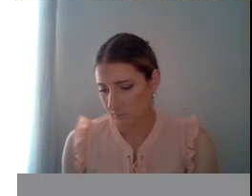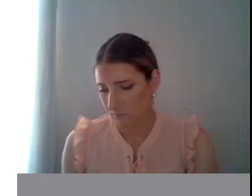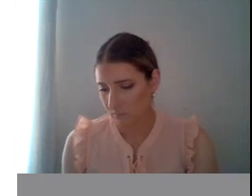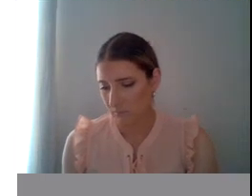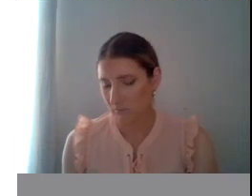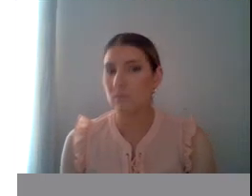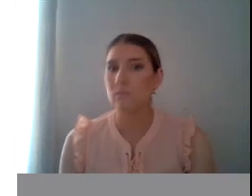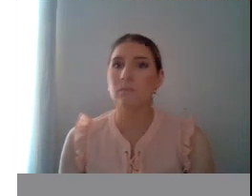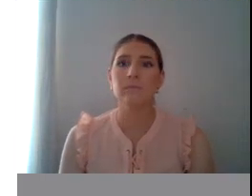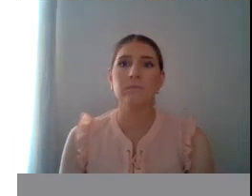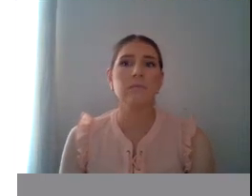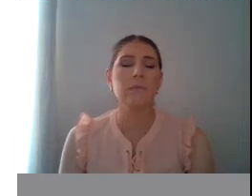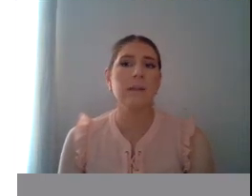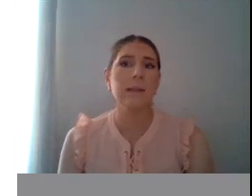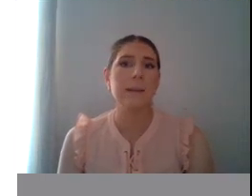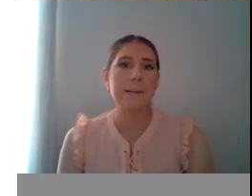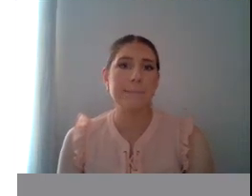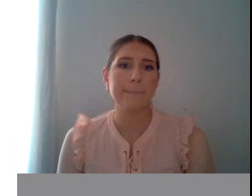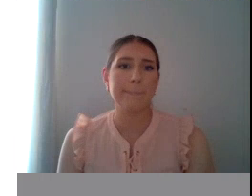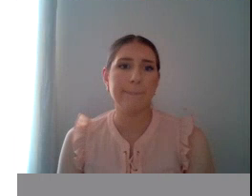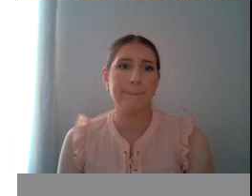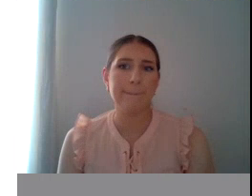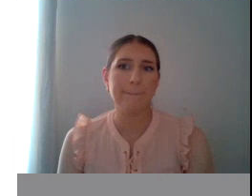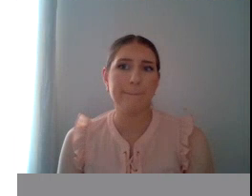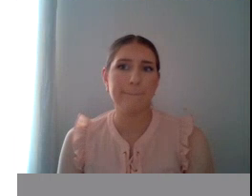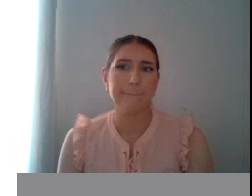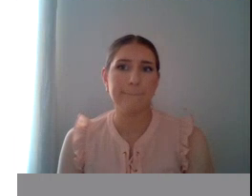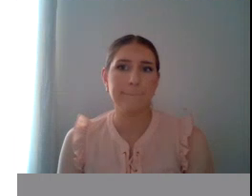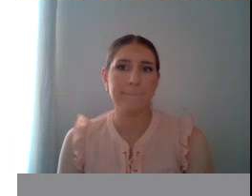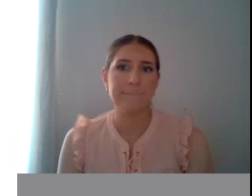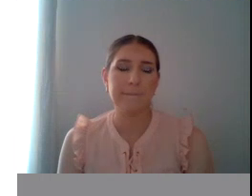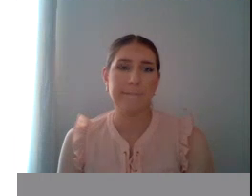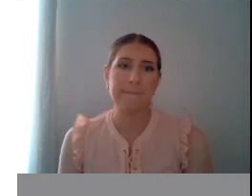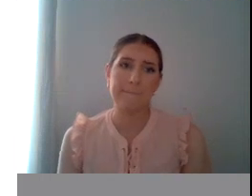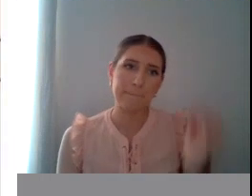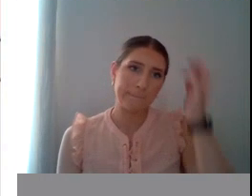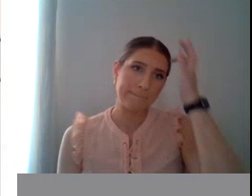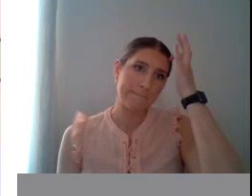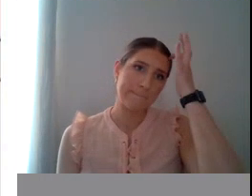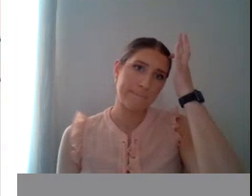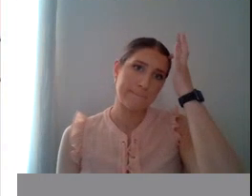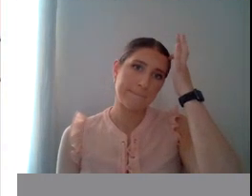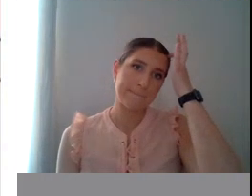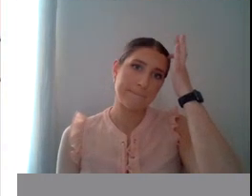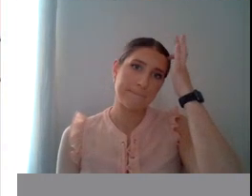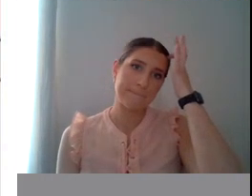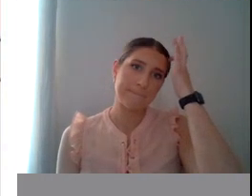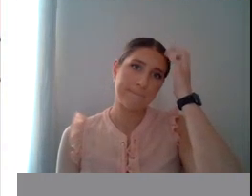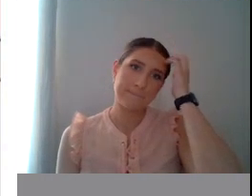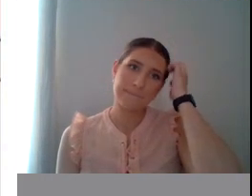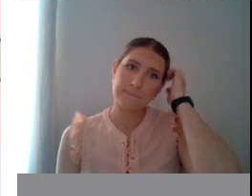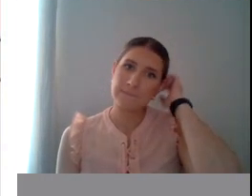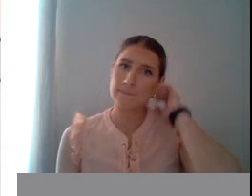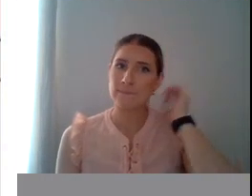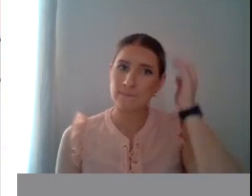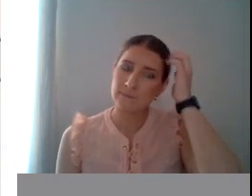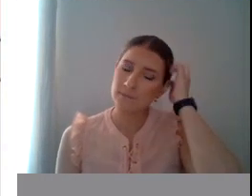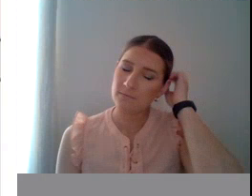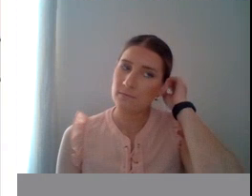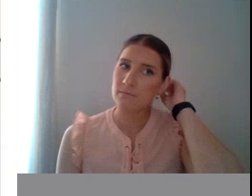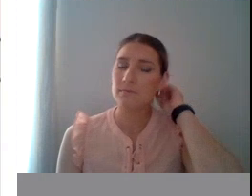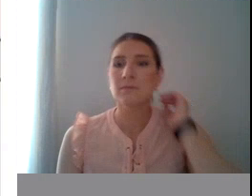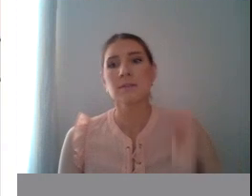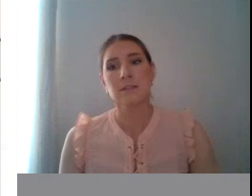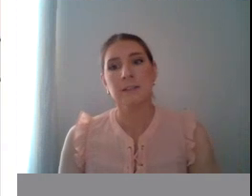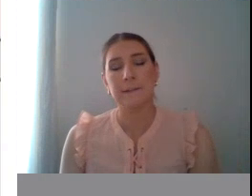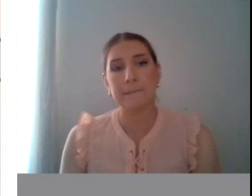data which kind of indicated once we started understanding this particular topic. So since we wanted to